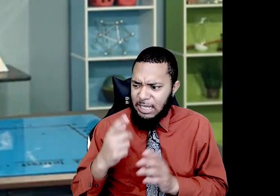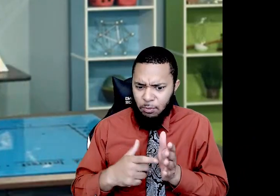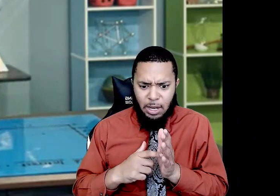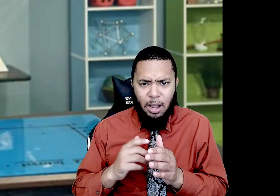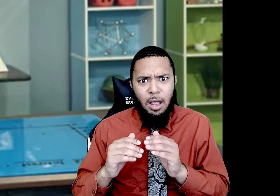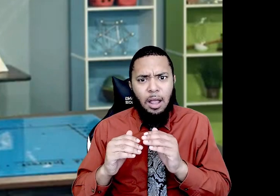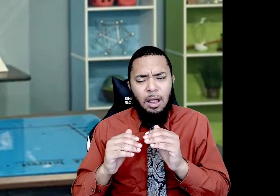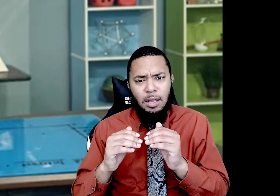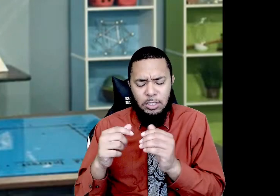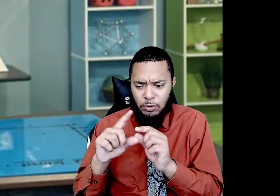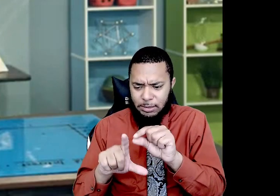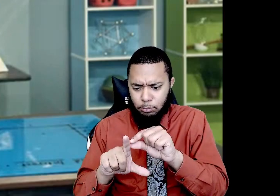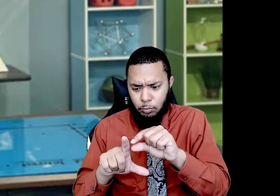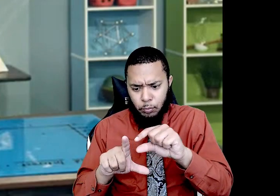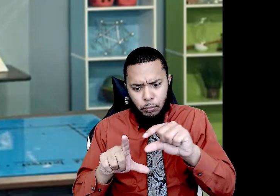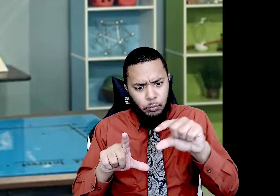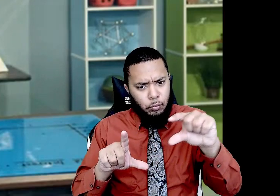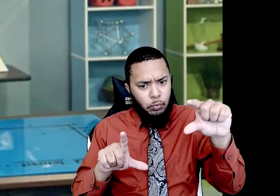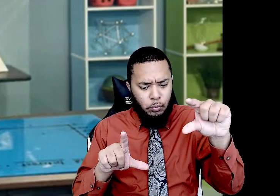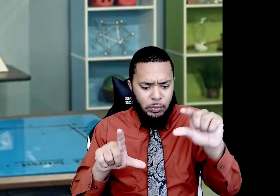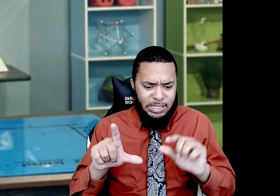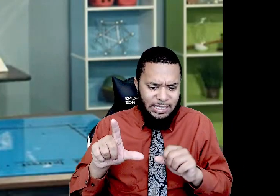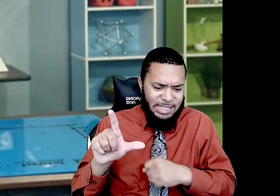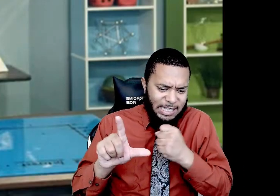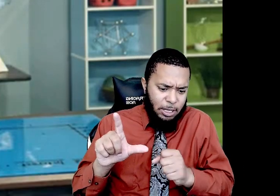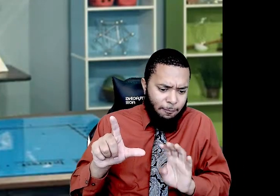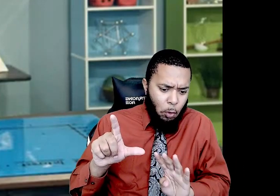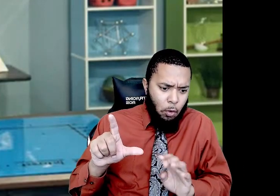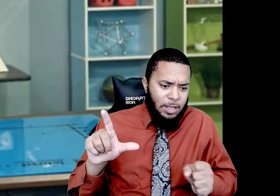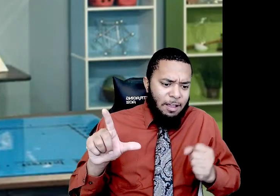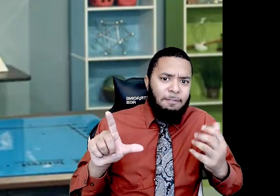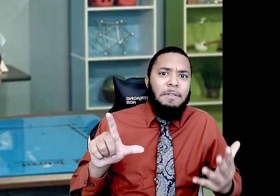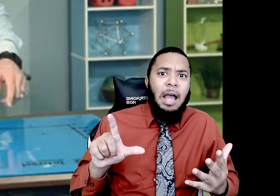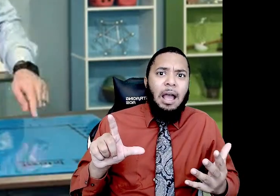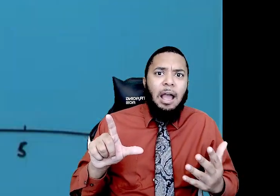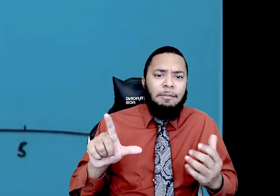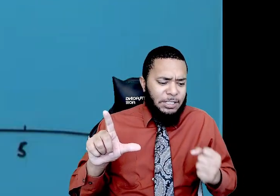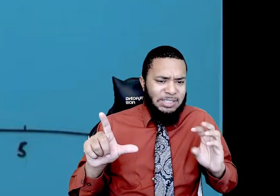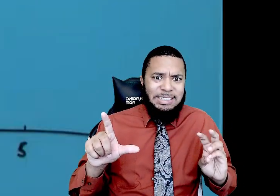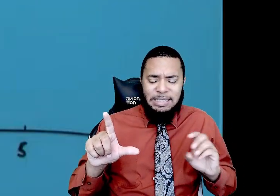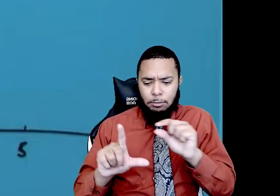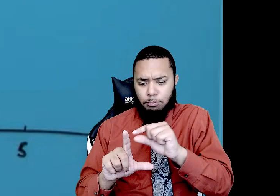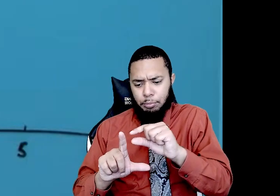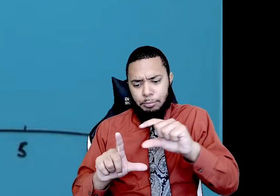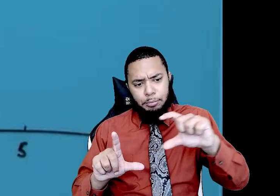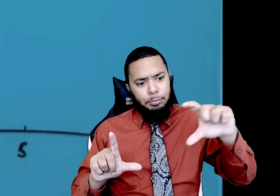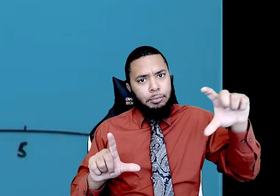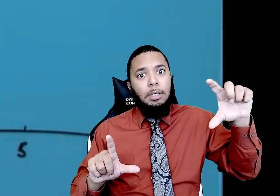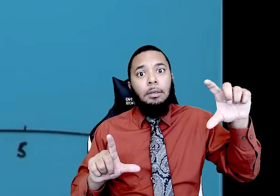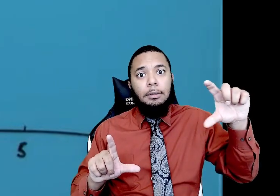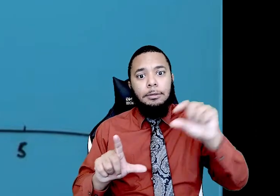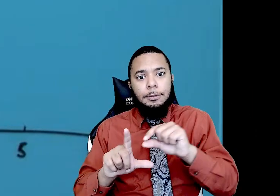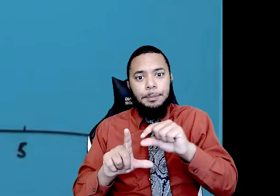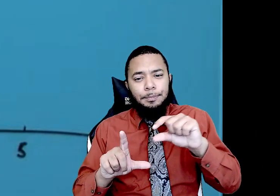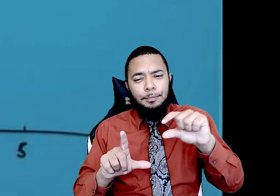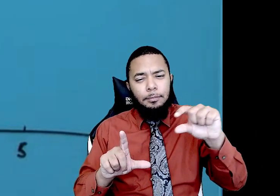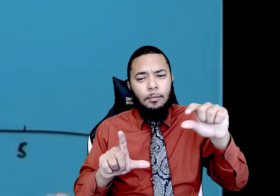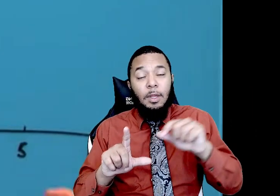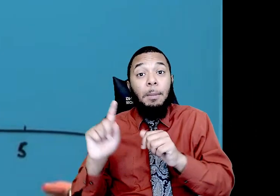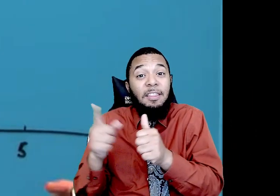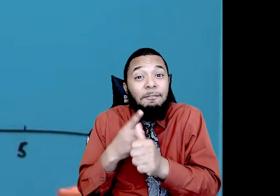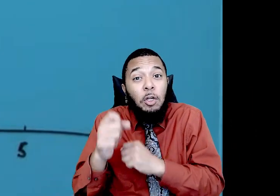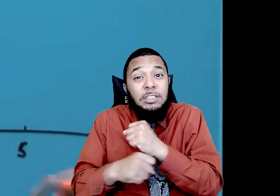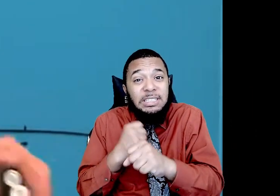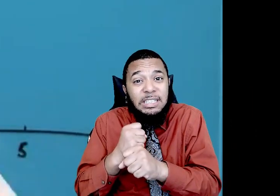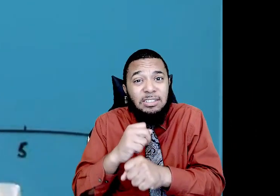4, 5, 6 years for this spread to actually grow into a noticeable state. At the end of 2 years, you could barely even see